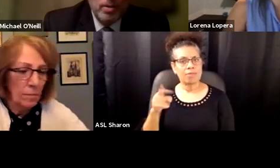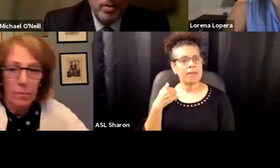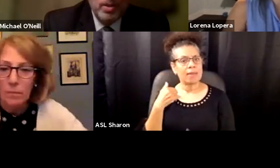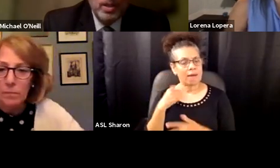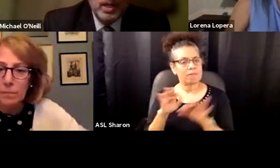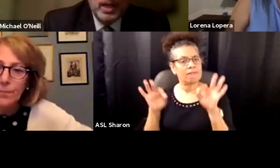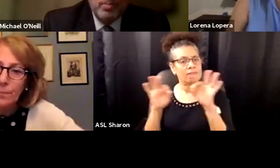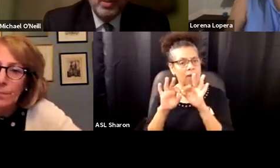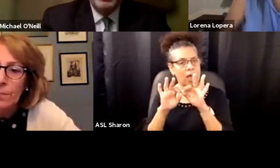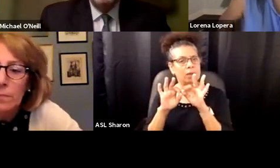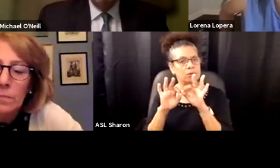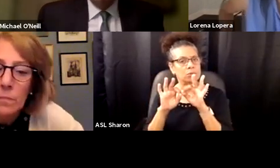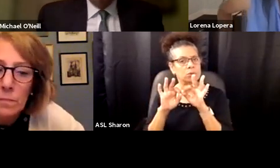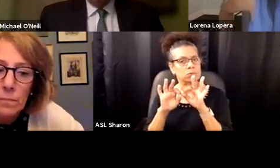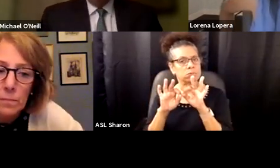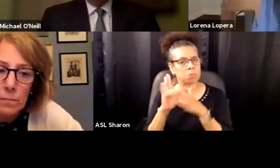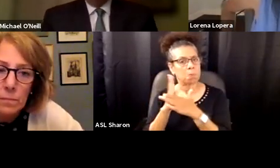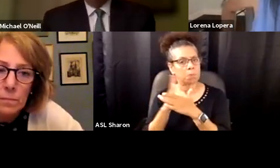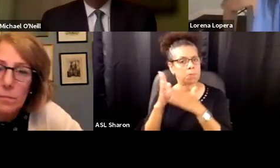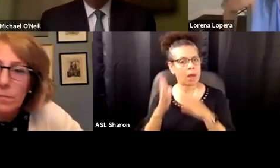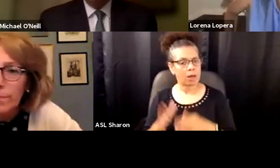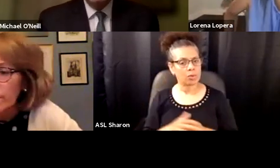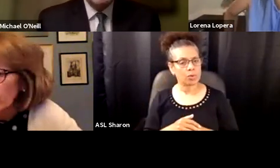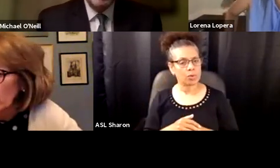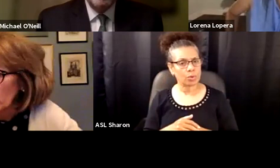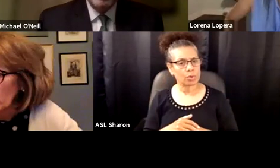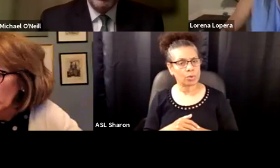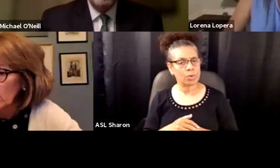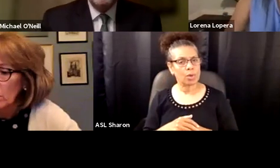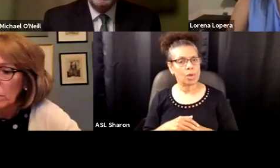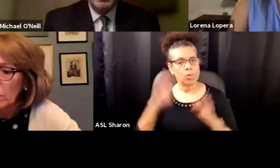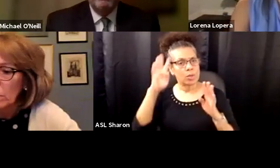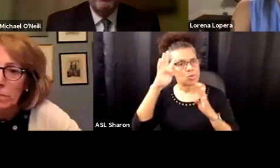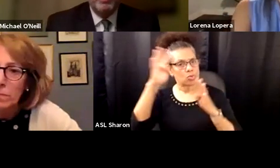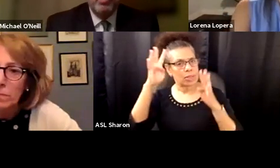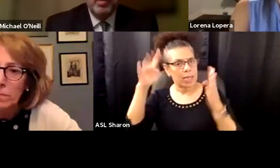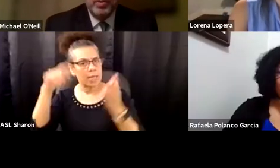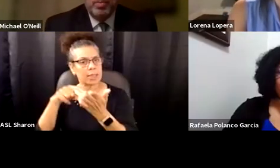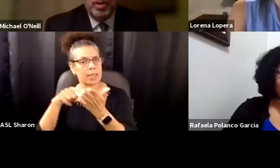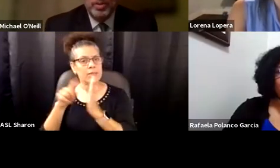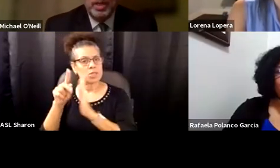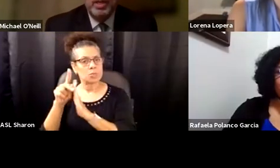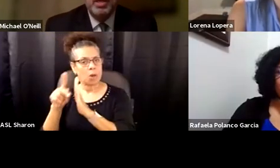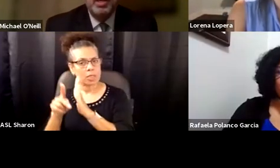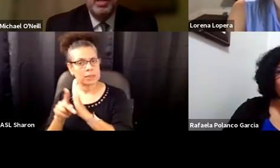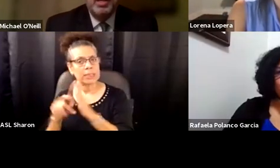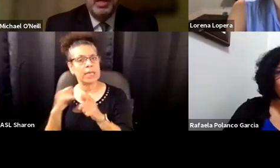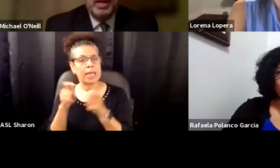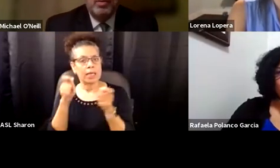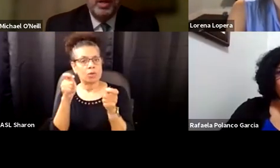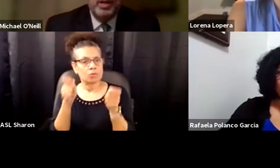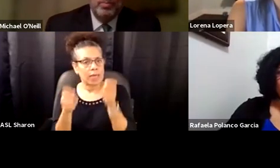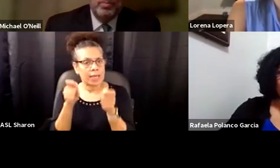partner in in the origination of this policy and the refinement of this policy